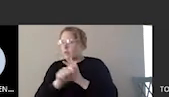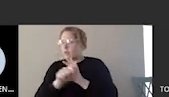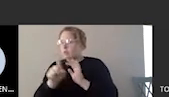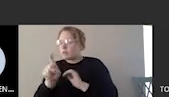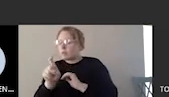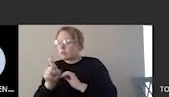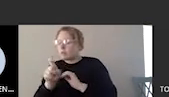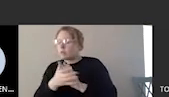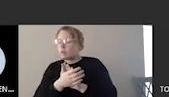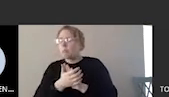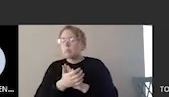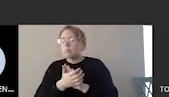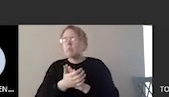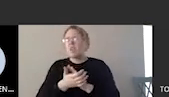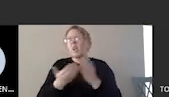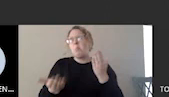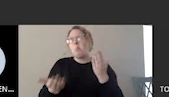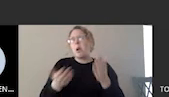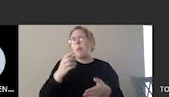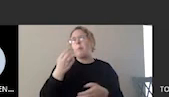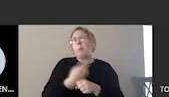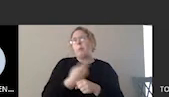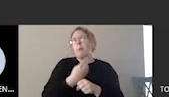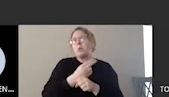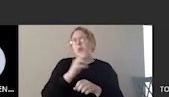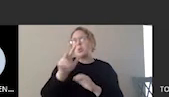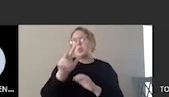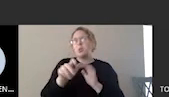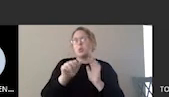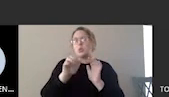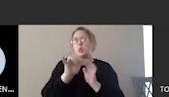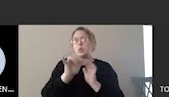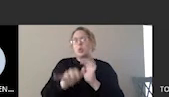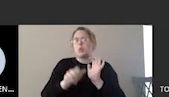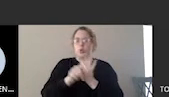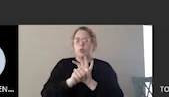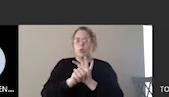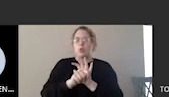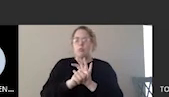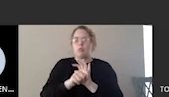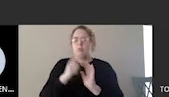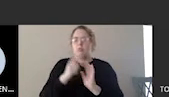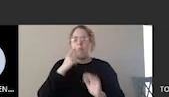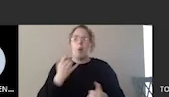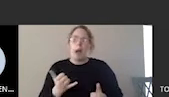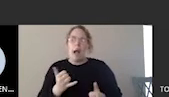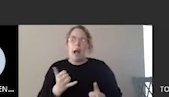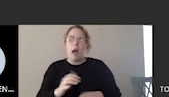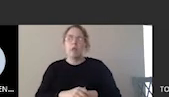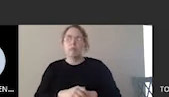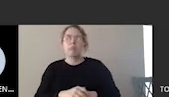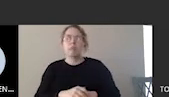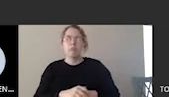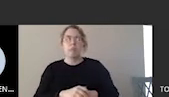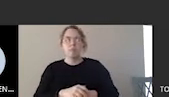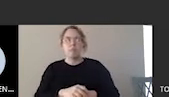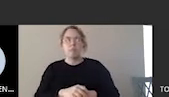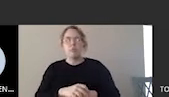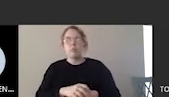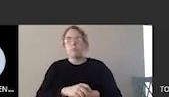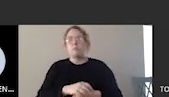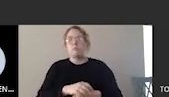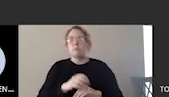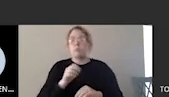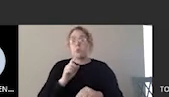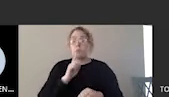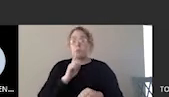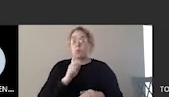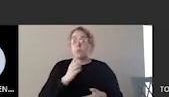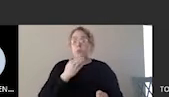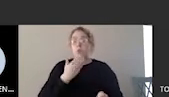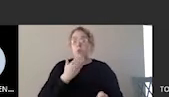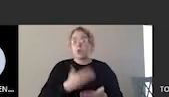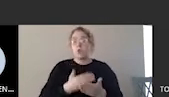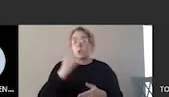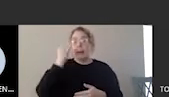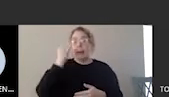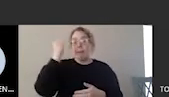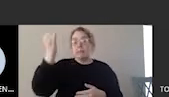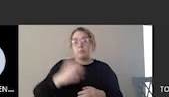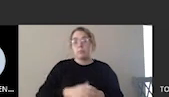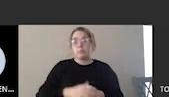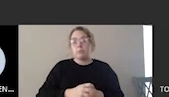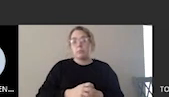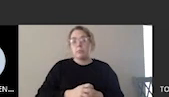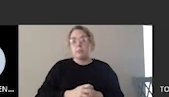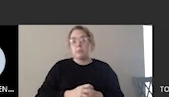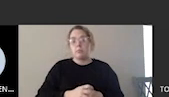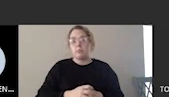We'd probably use YouTube for now. Yeah, it would work perfectly. So that's a really good idea. All right. I'm